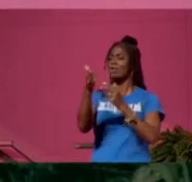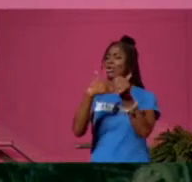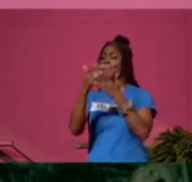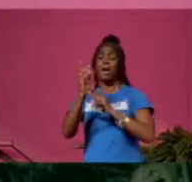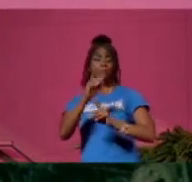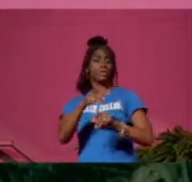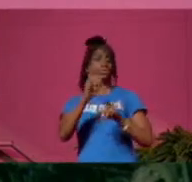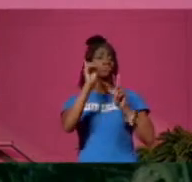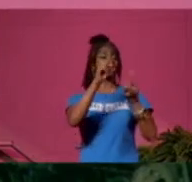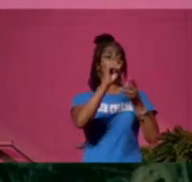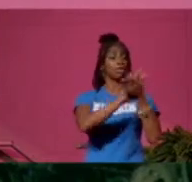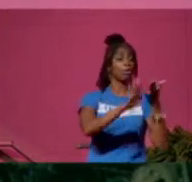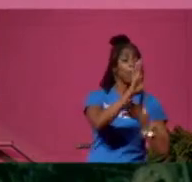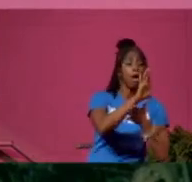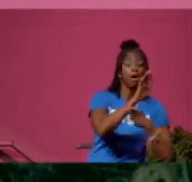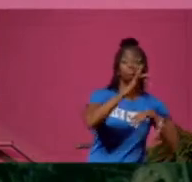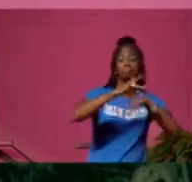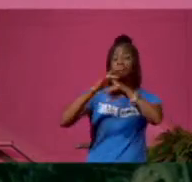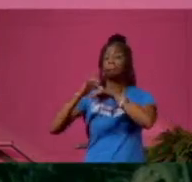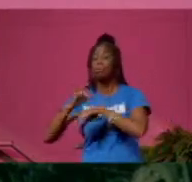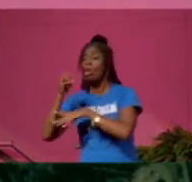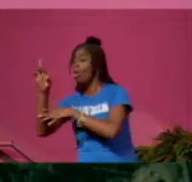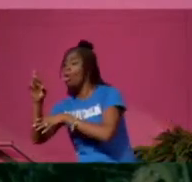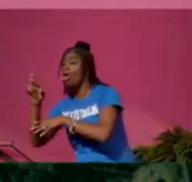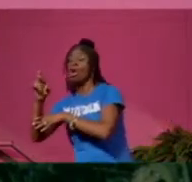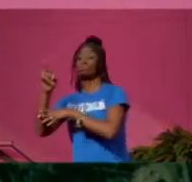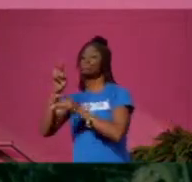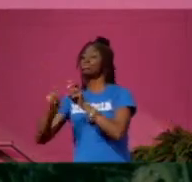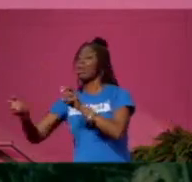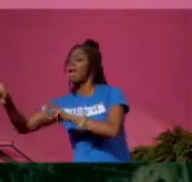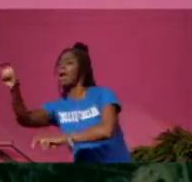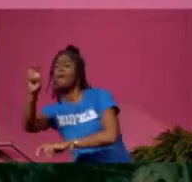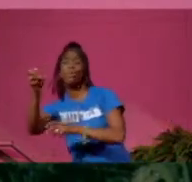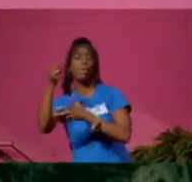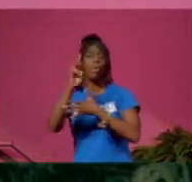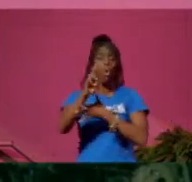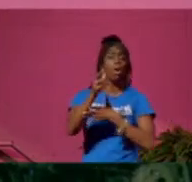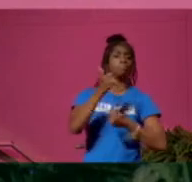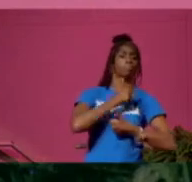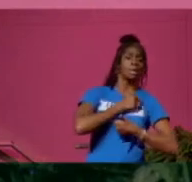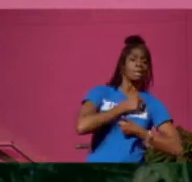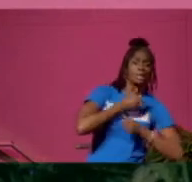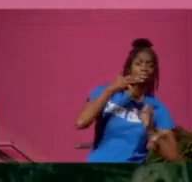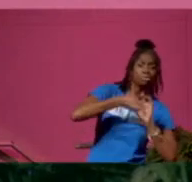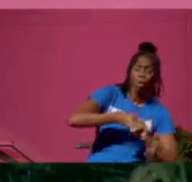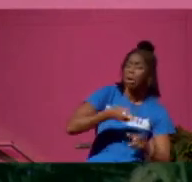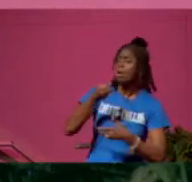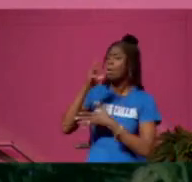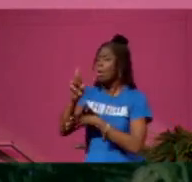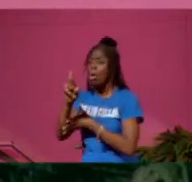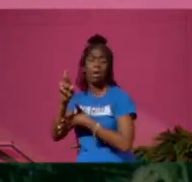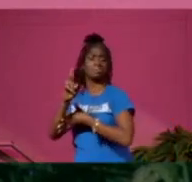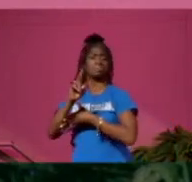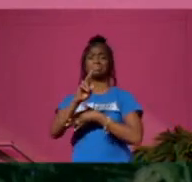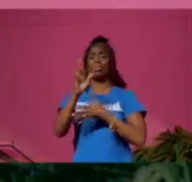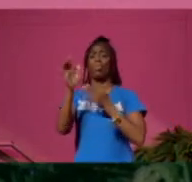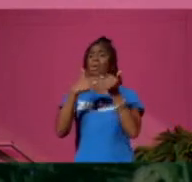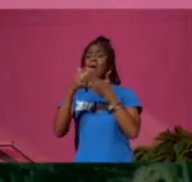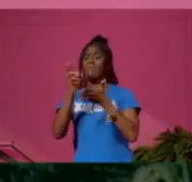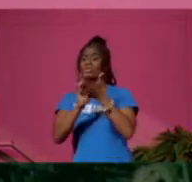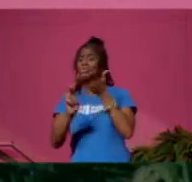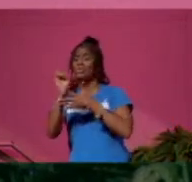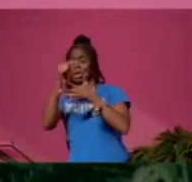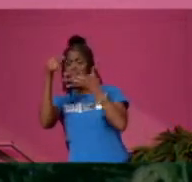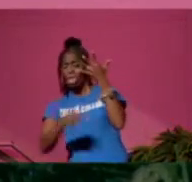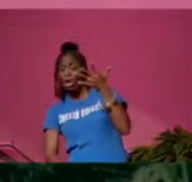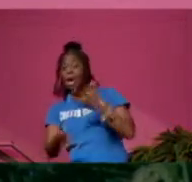Hanoi, from Baylor to Brown or Beijing, the University of Texas or the University of Hard Knocks. Child of God, God is